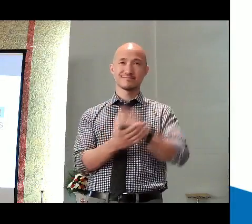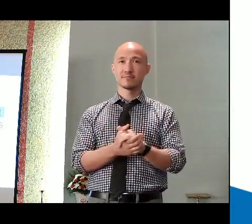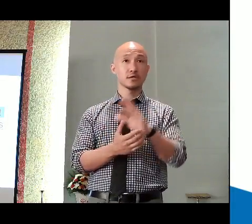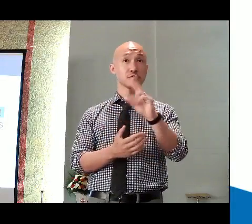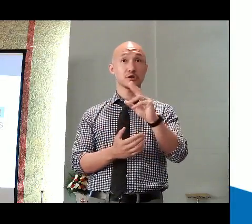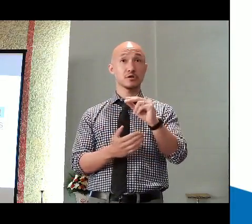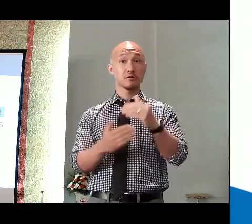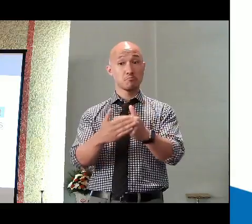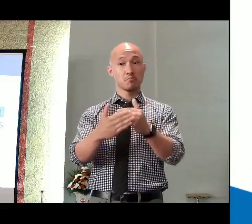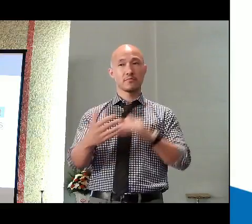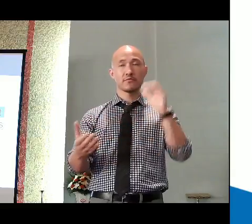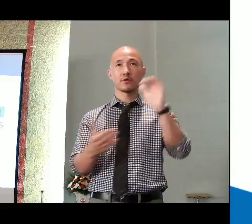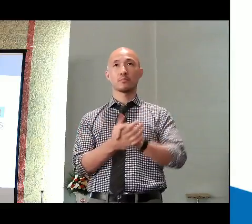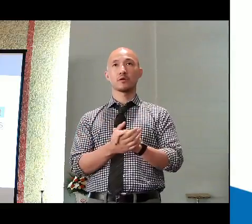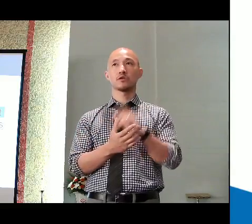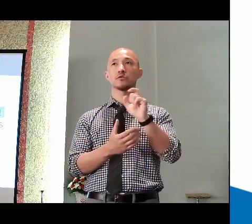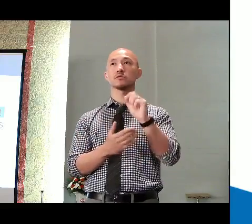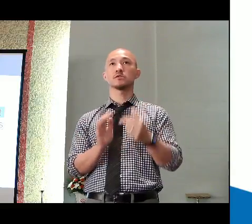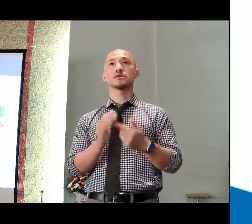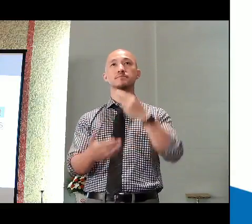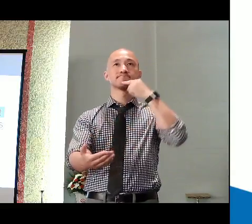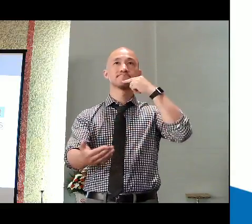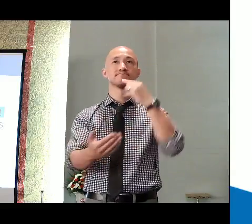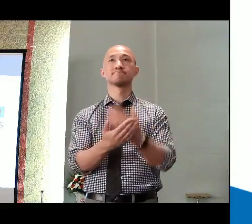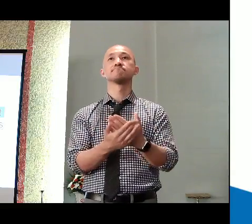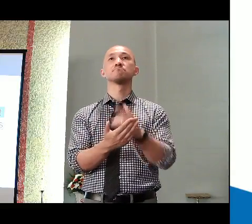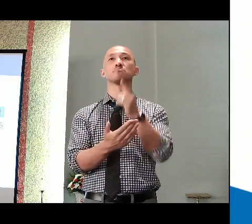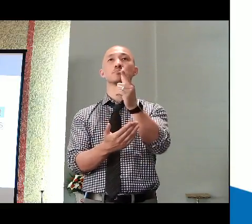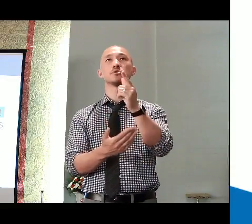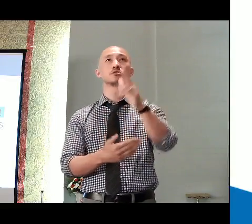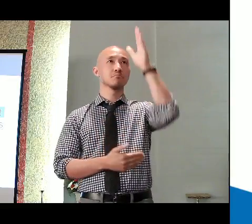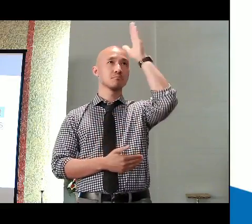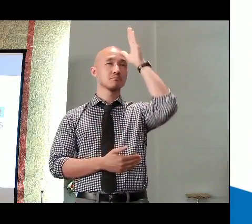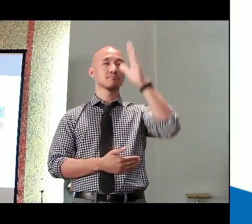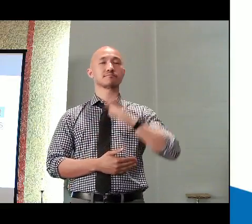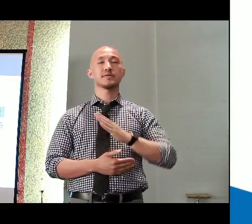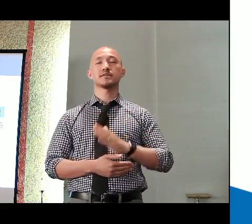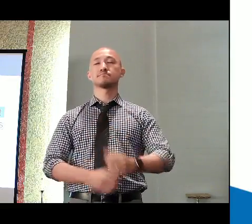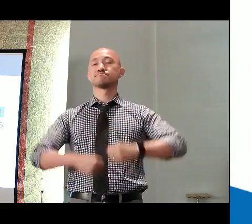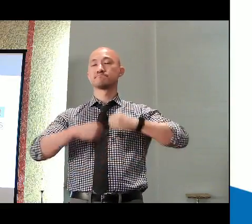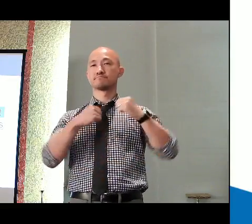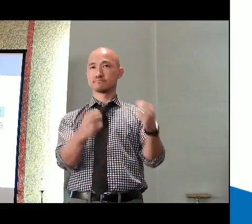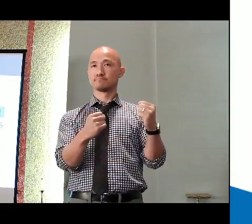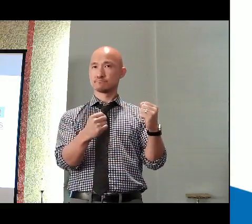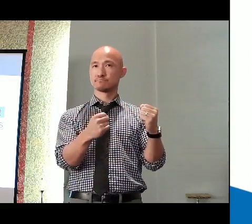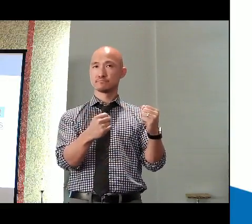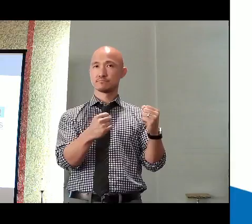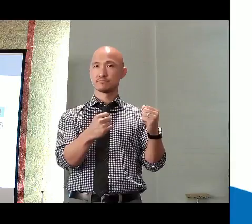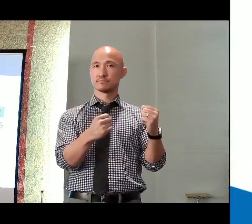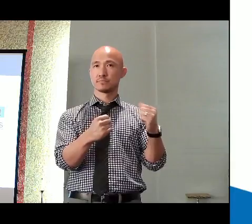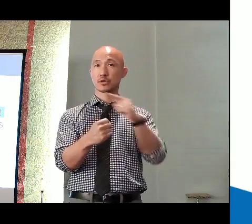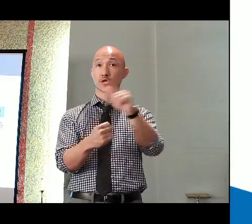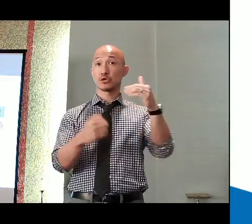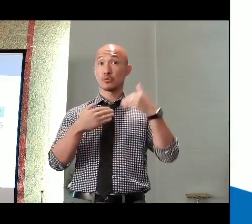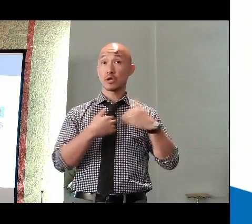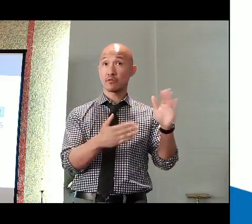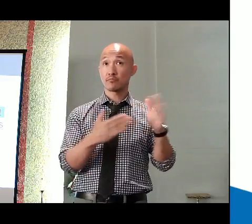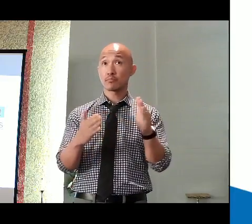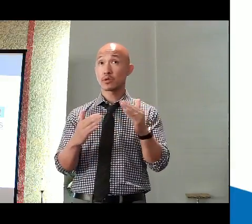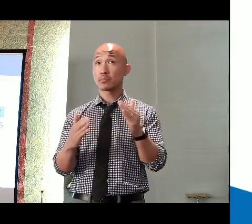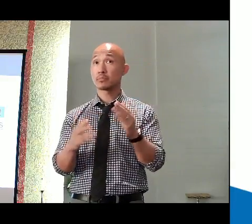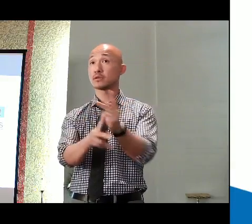you are a man of God in search to fulfill the mission God has given to you on this